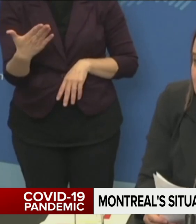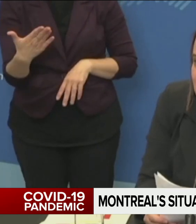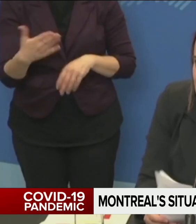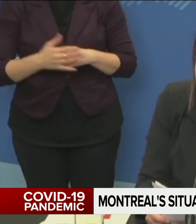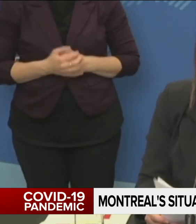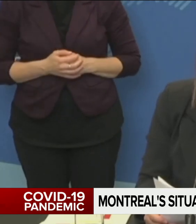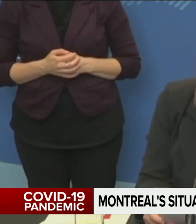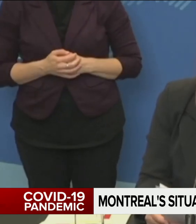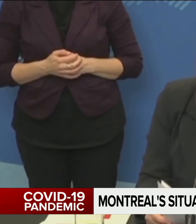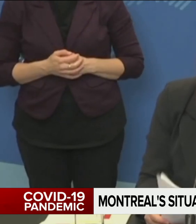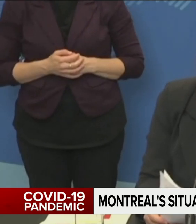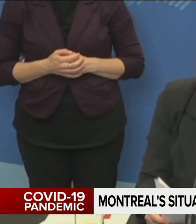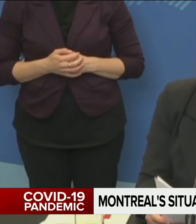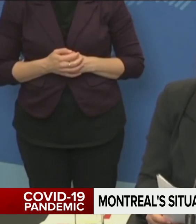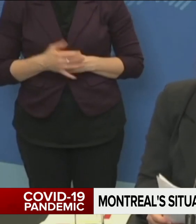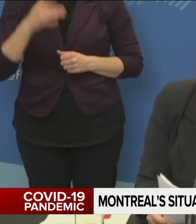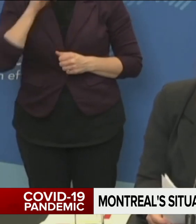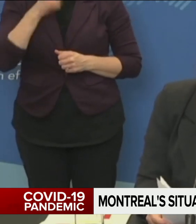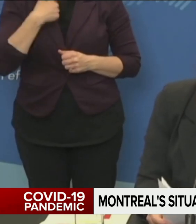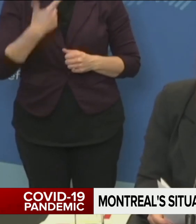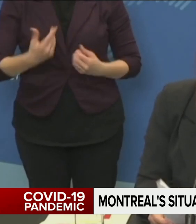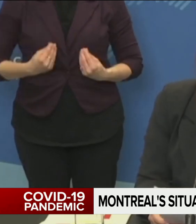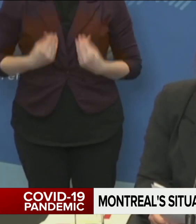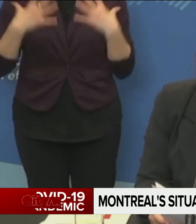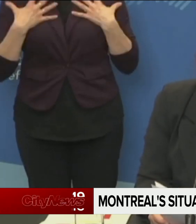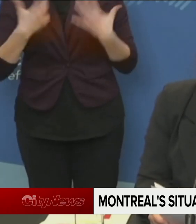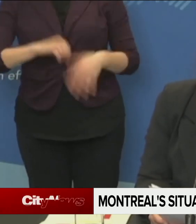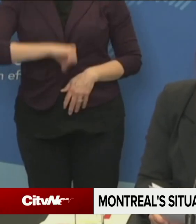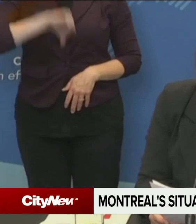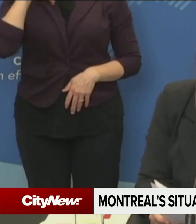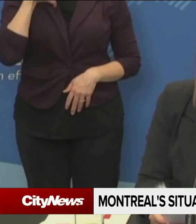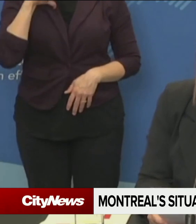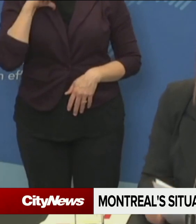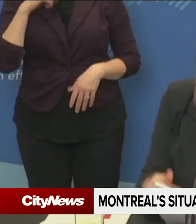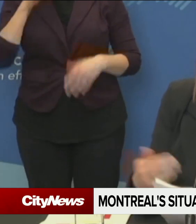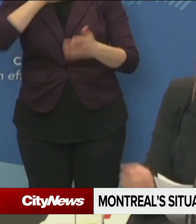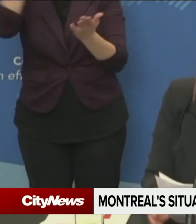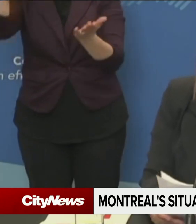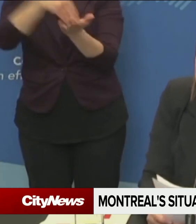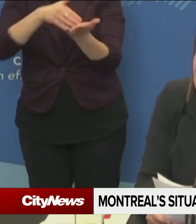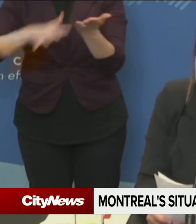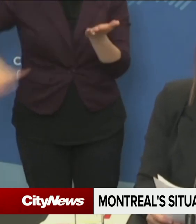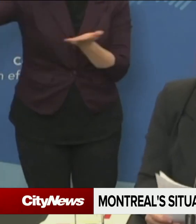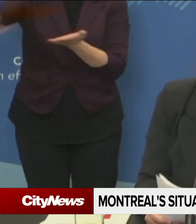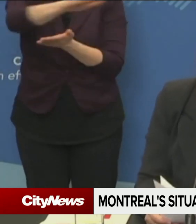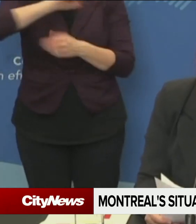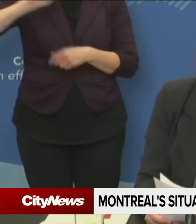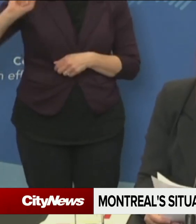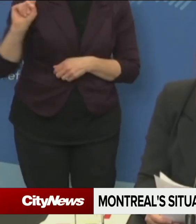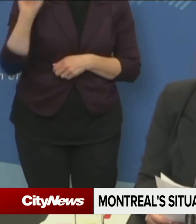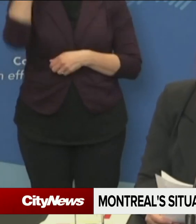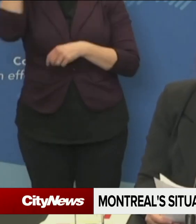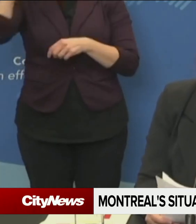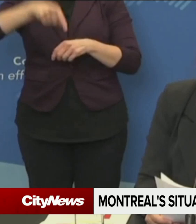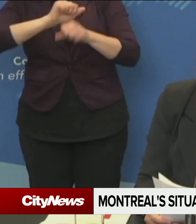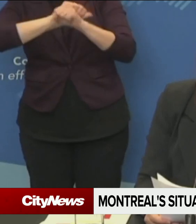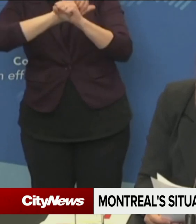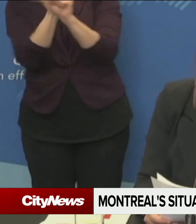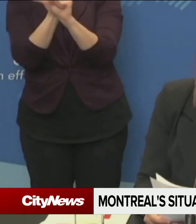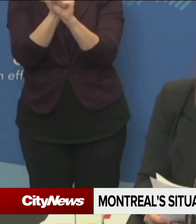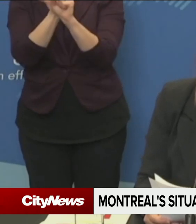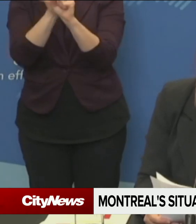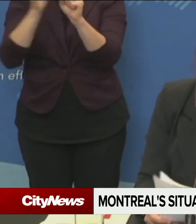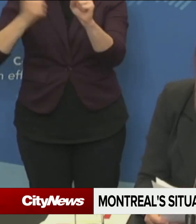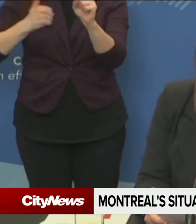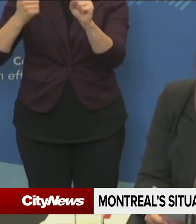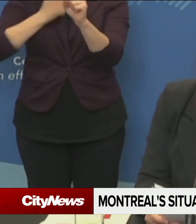a good news for us, knowing that we have been the epicenter of the first wave, and of course, knowing that in